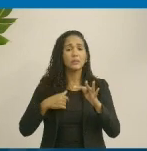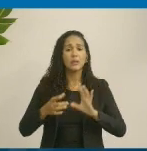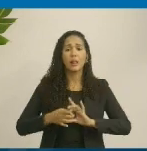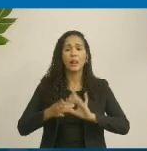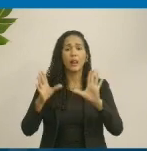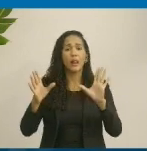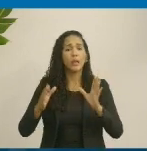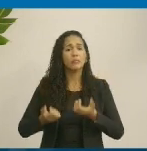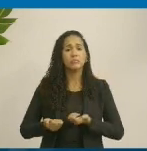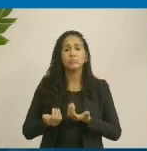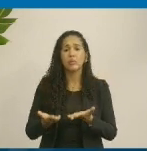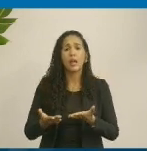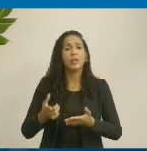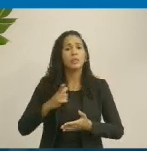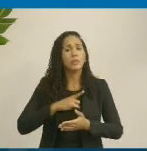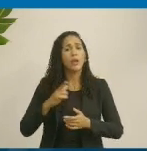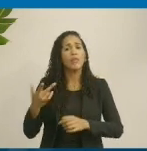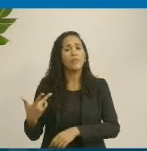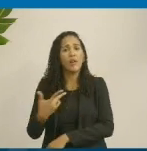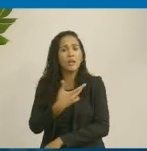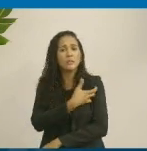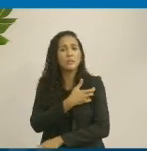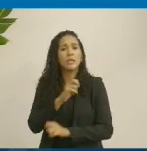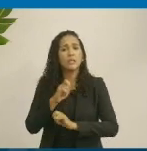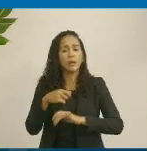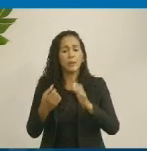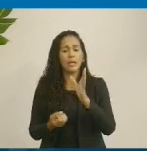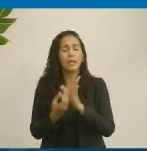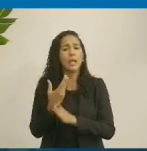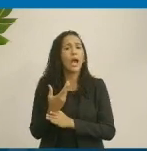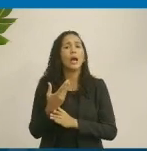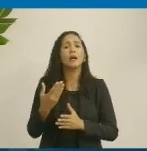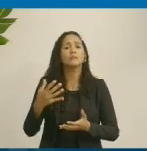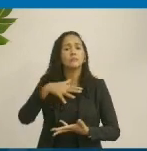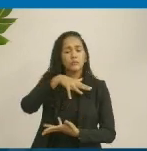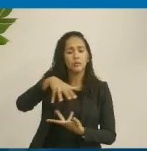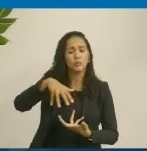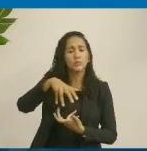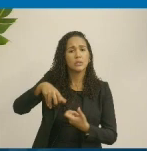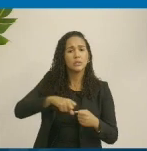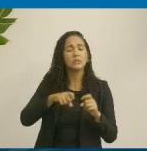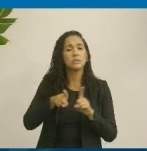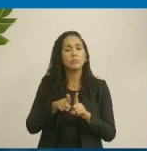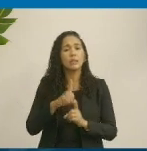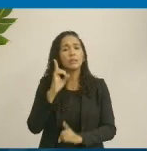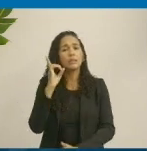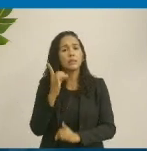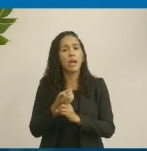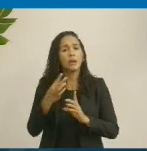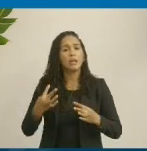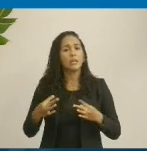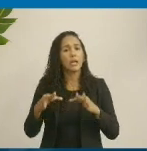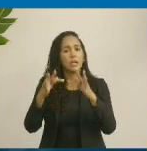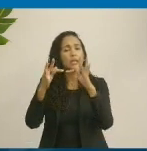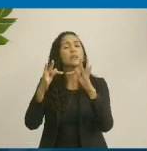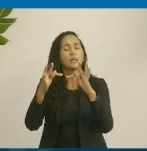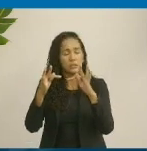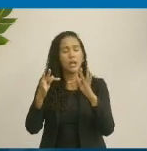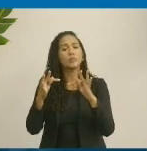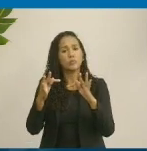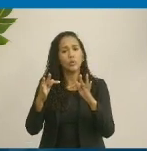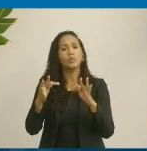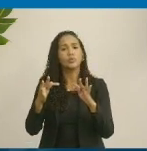way. And we were lucky enough to find the technology that could be scaled up. But